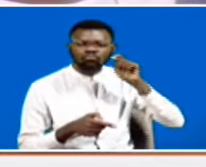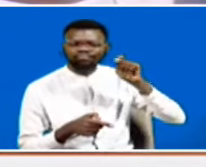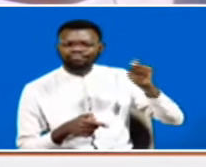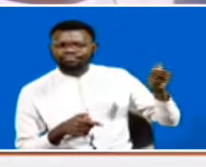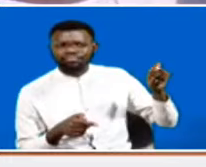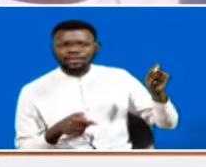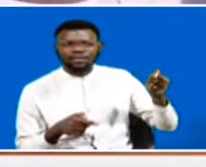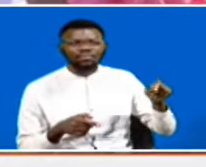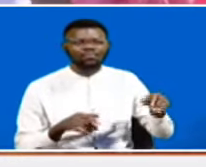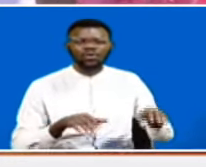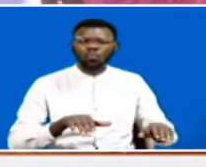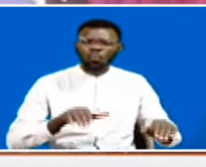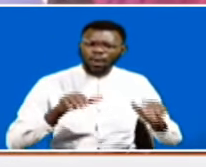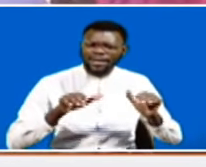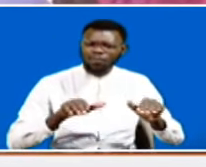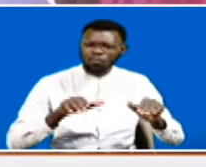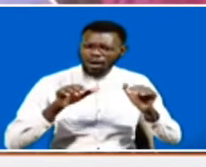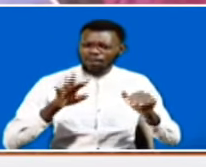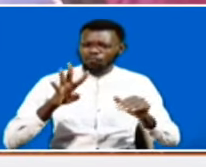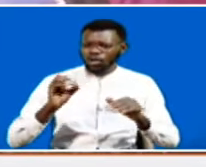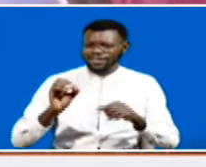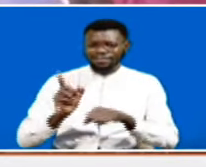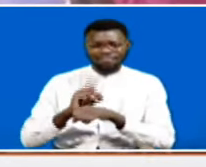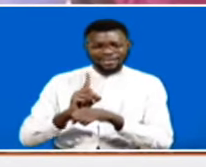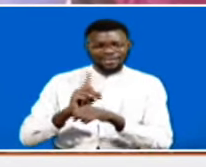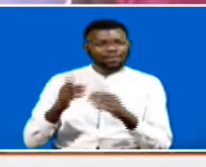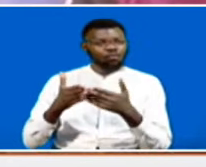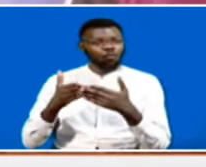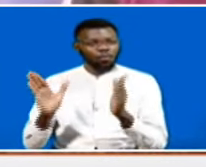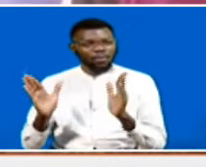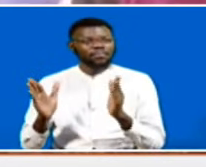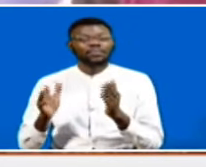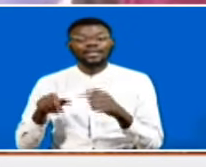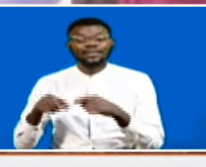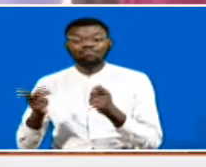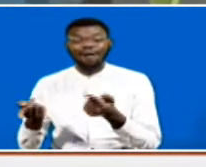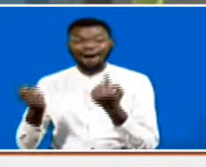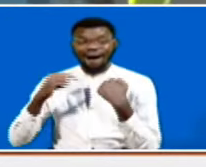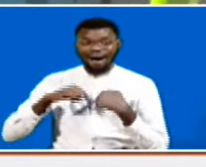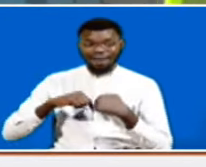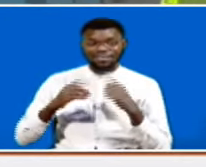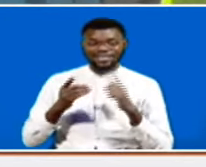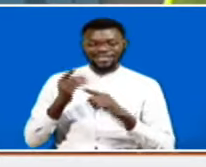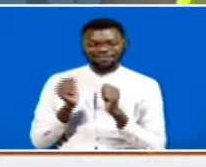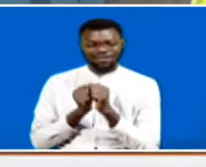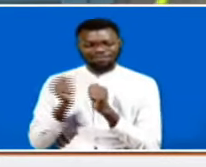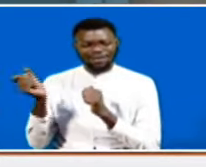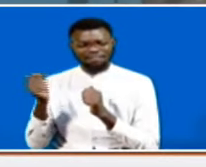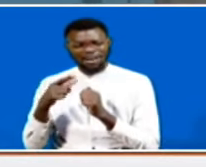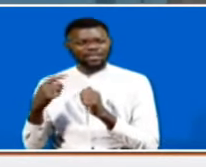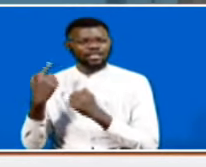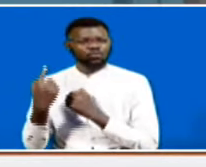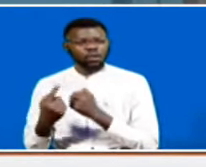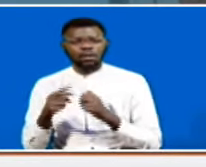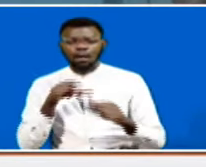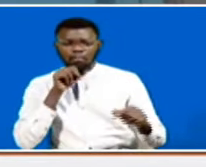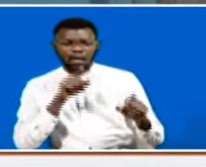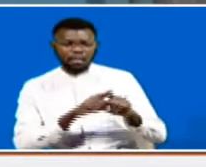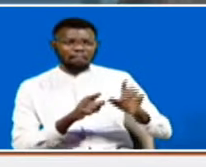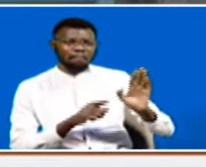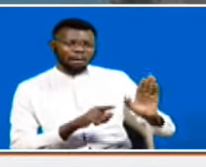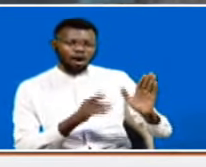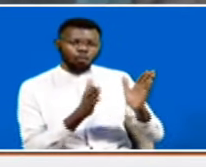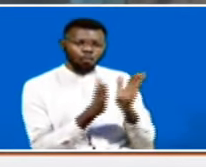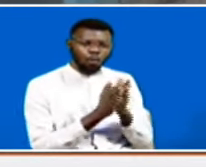40. Wahu came here on January 15th, hosted by her younger brother David Kinyanjui and his recently